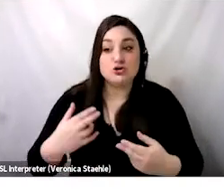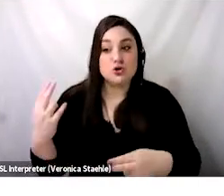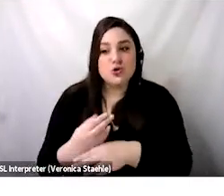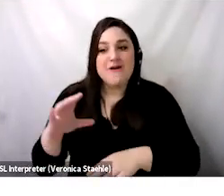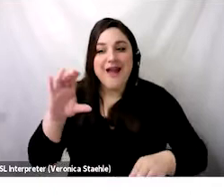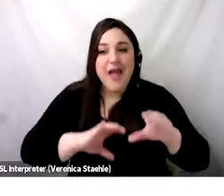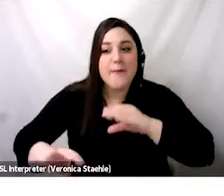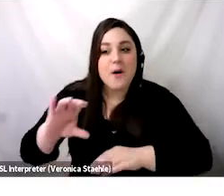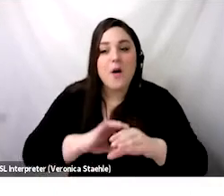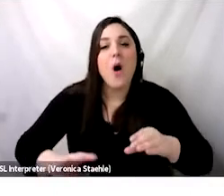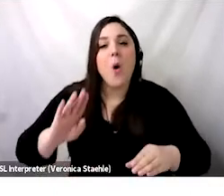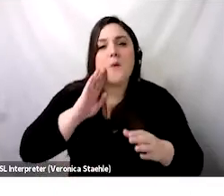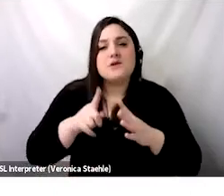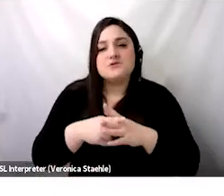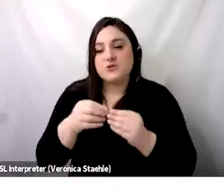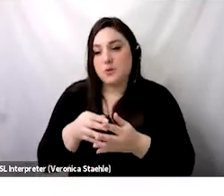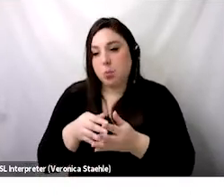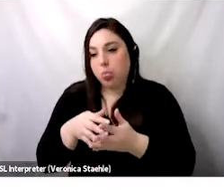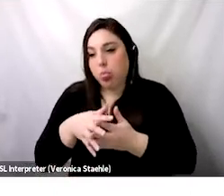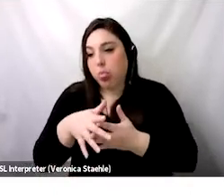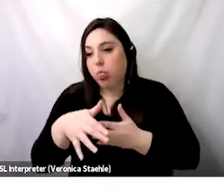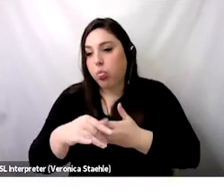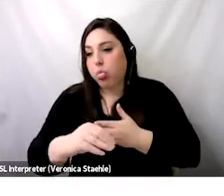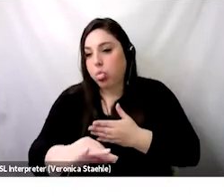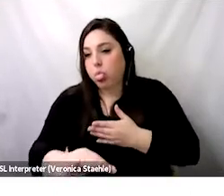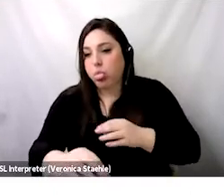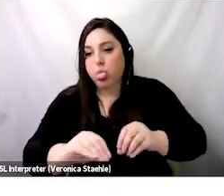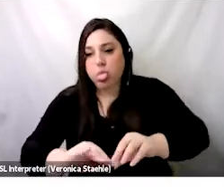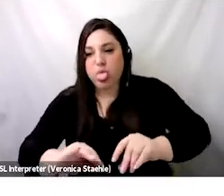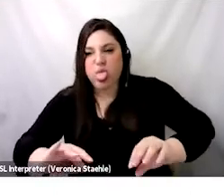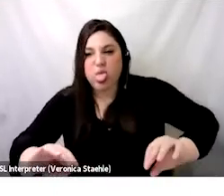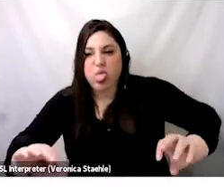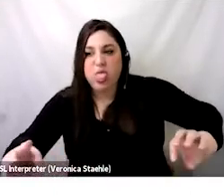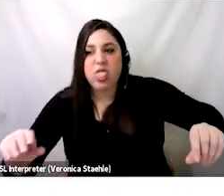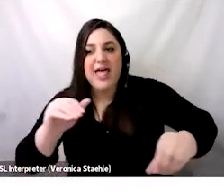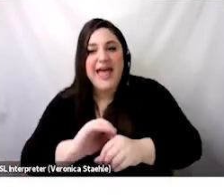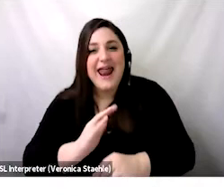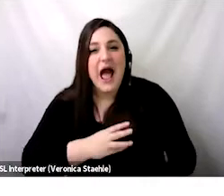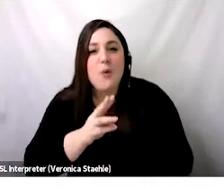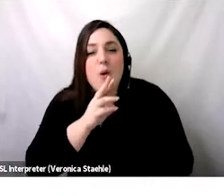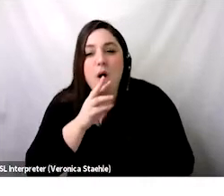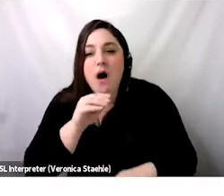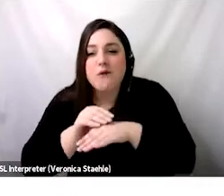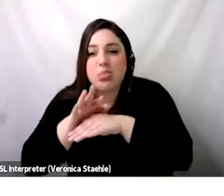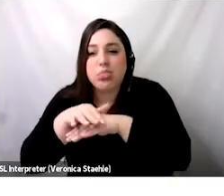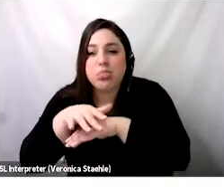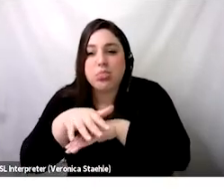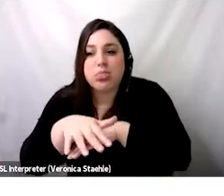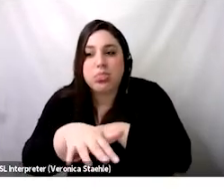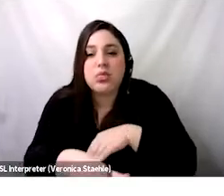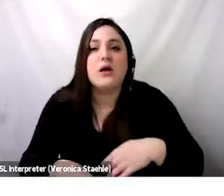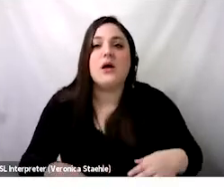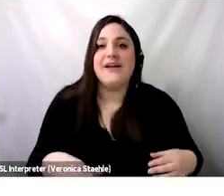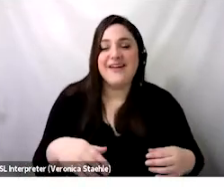to leach out into our waterways. And so you see a lot of overuse of chemical